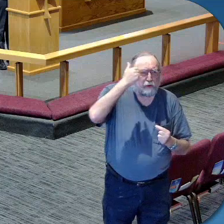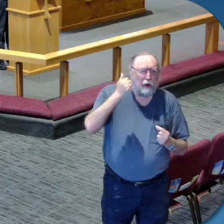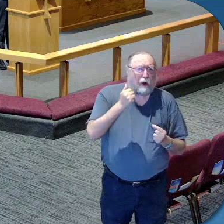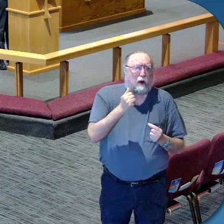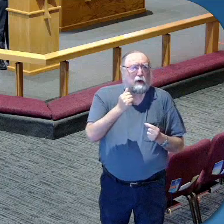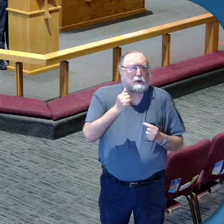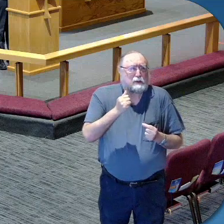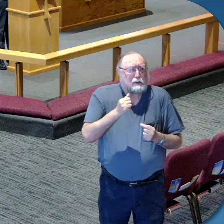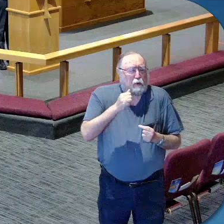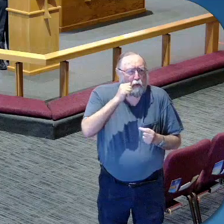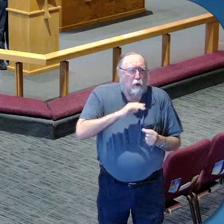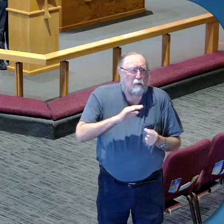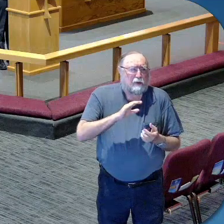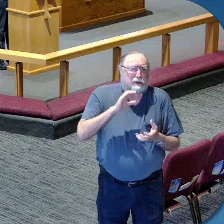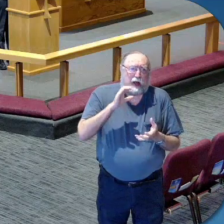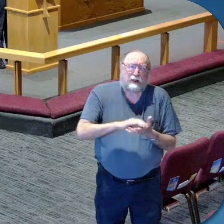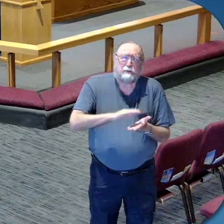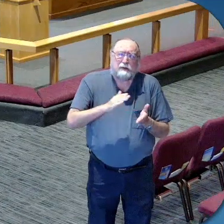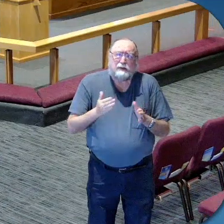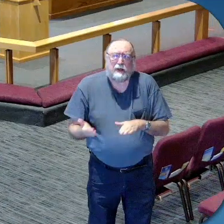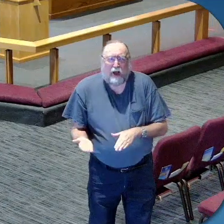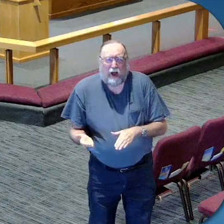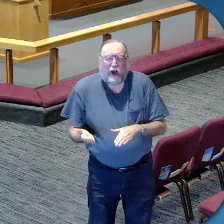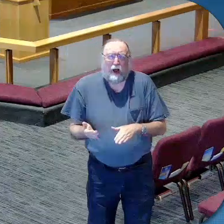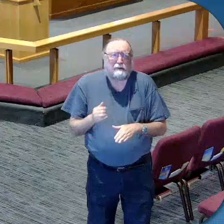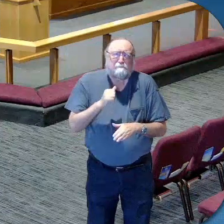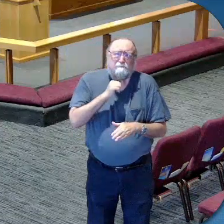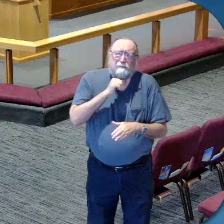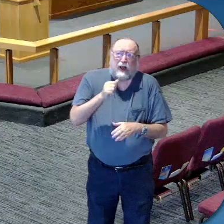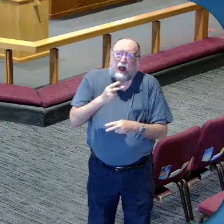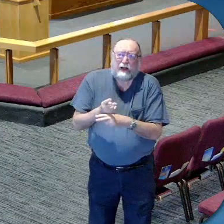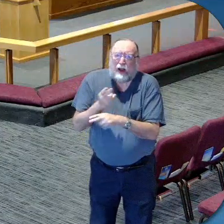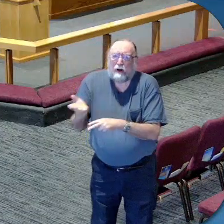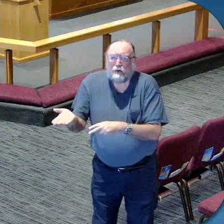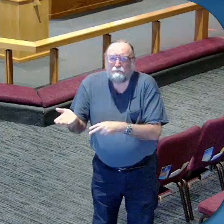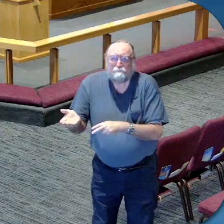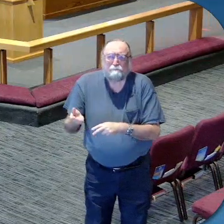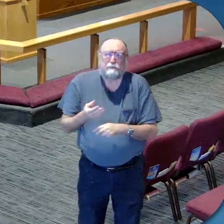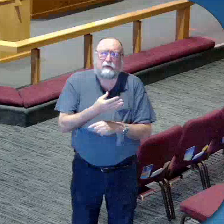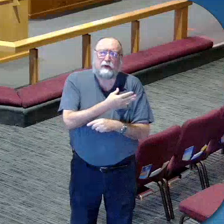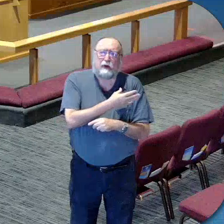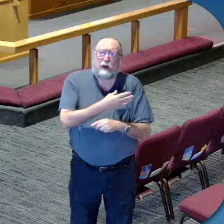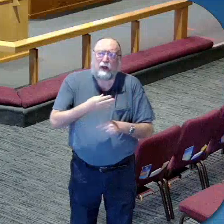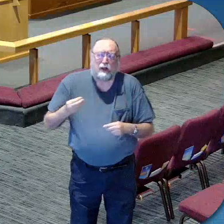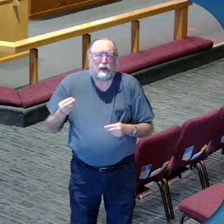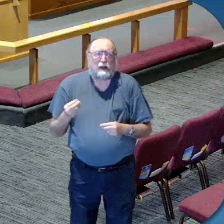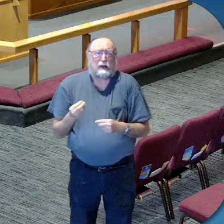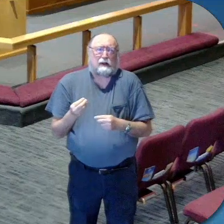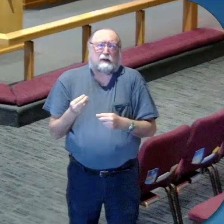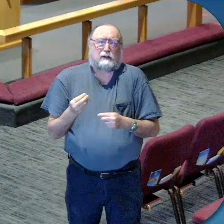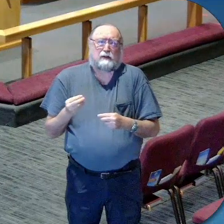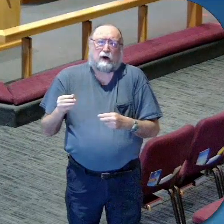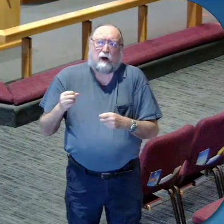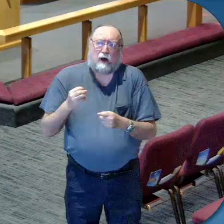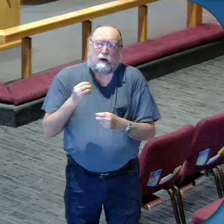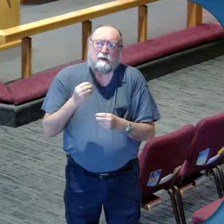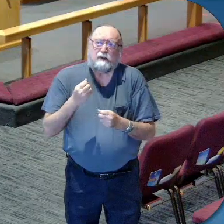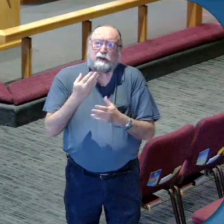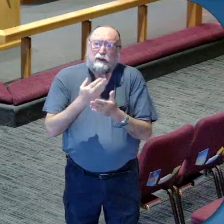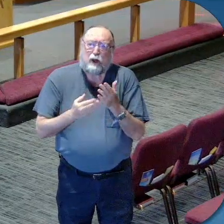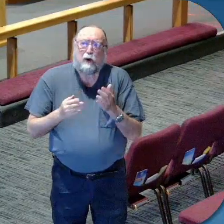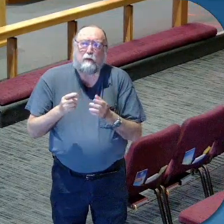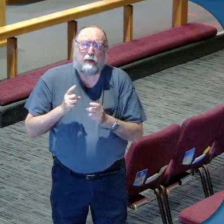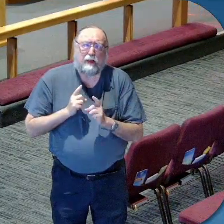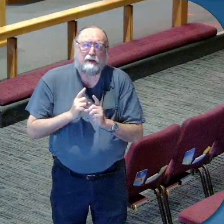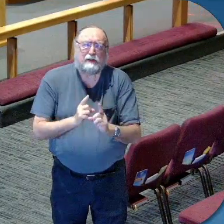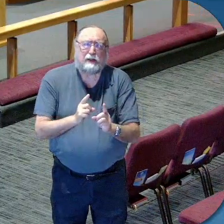in the daily distribution. And the 12 summoned the full number of disciples and said, "It is